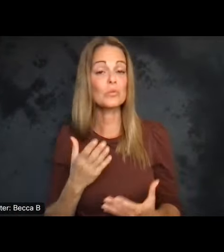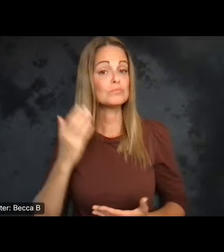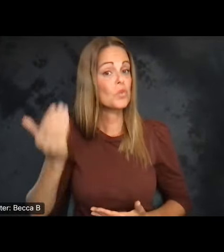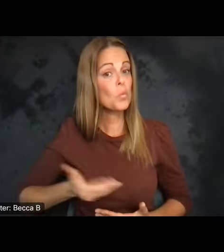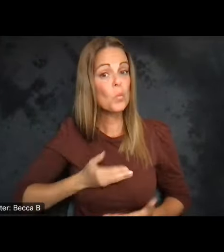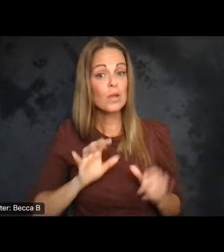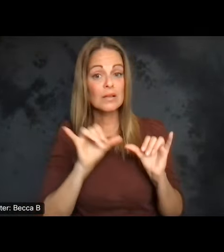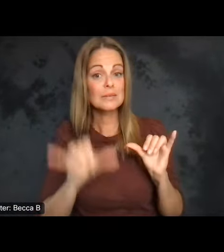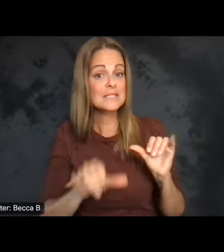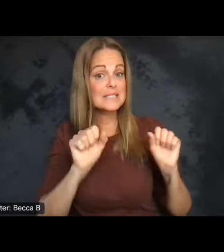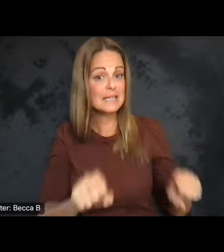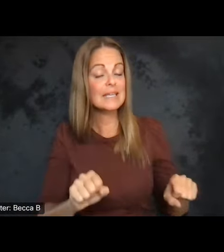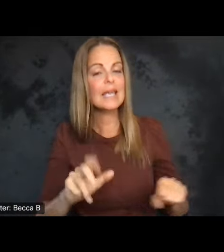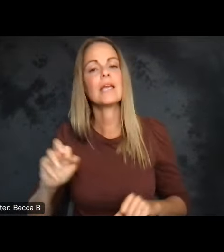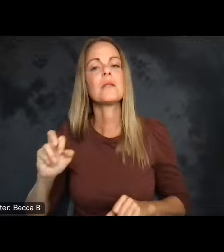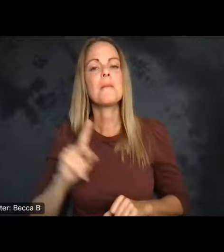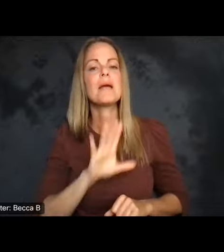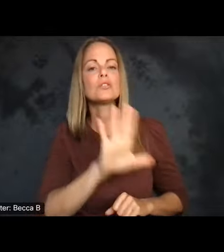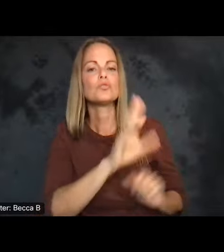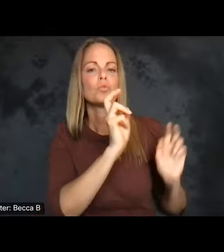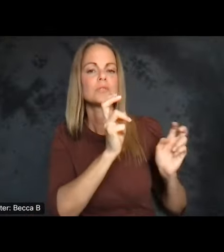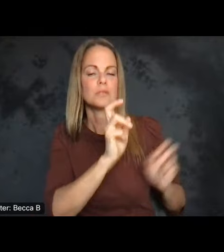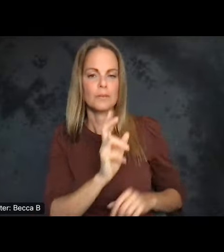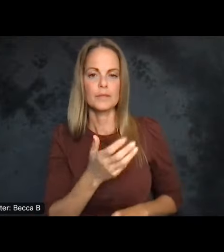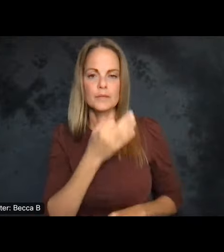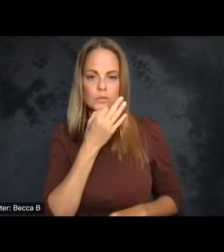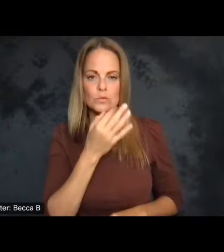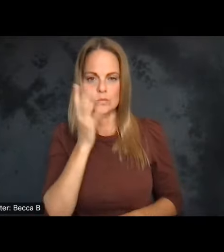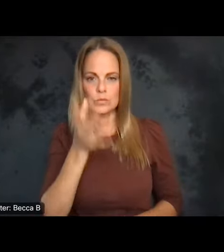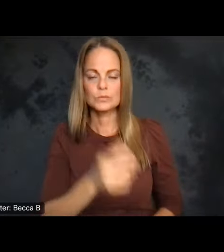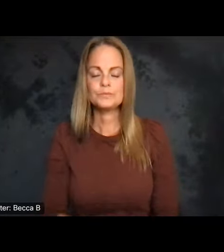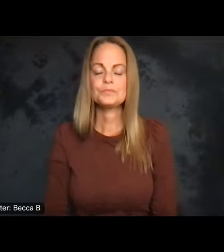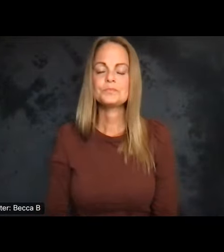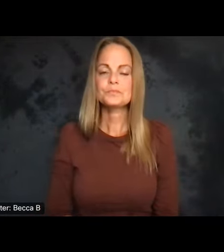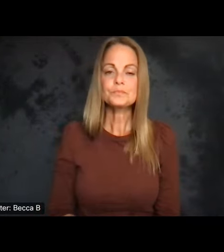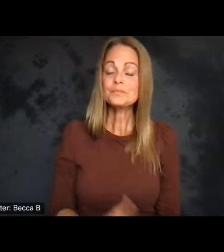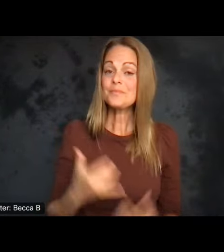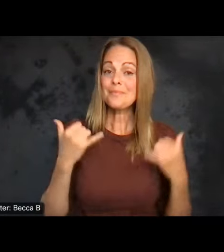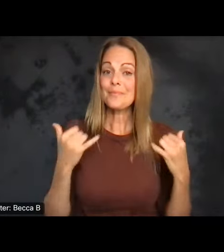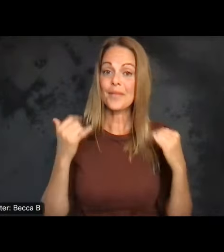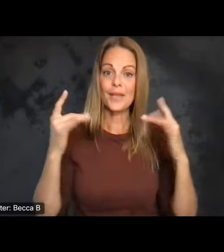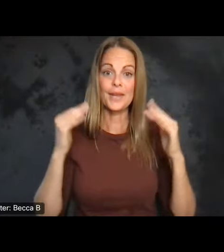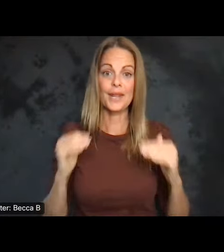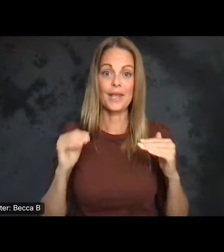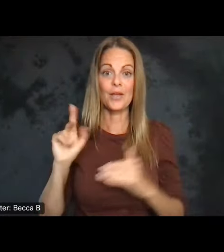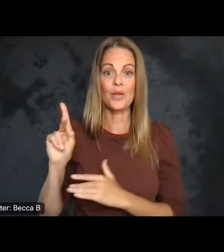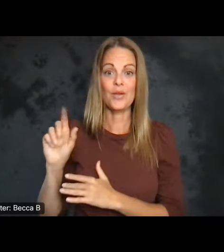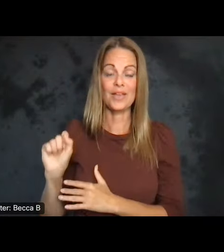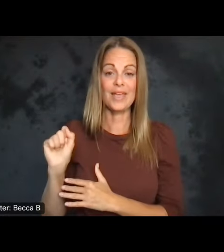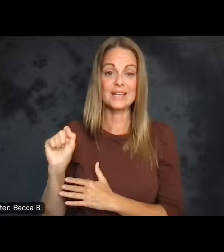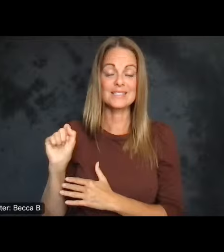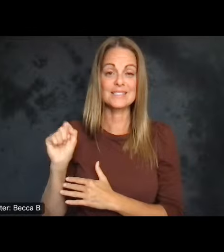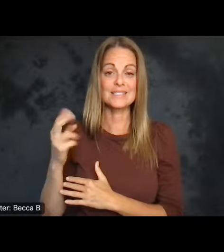we'll get back to it in a little bit here. Okay. With that, is Kansas Historical Society,